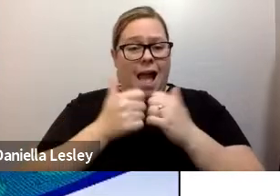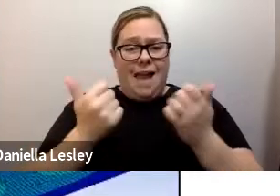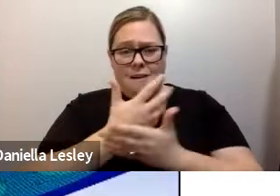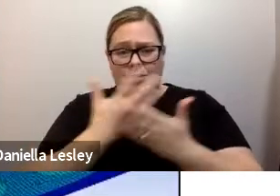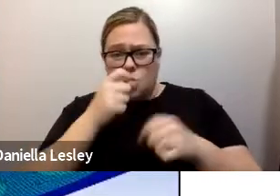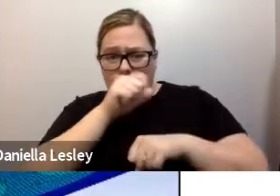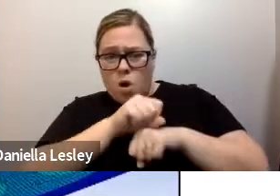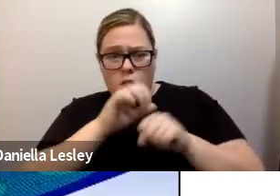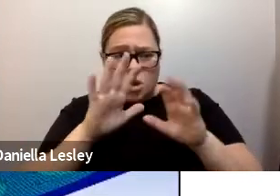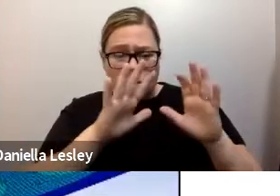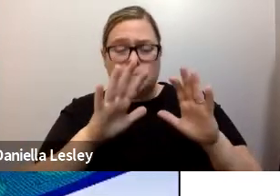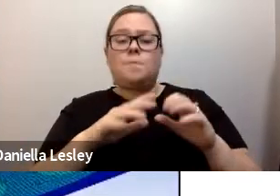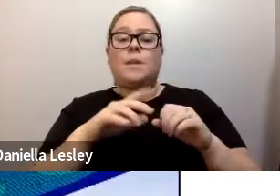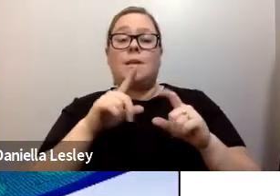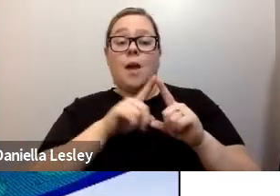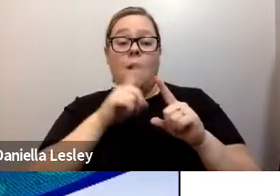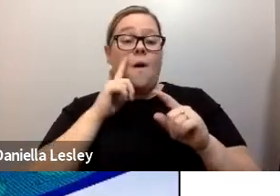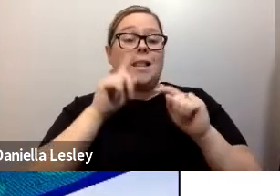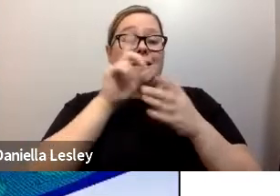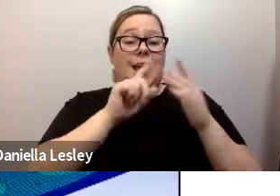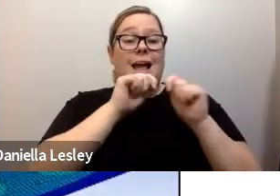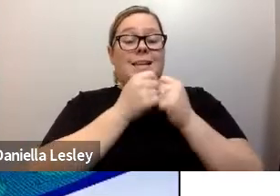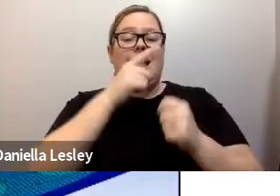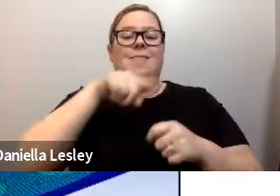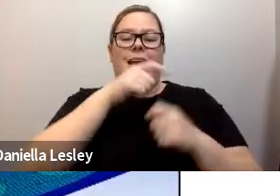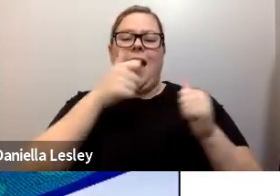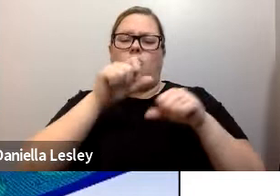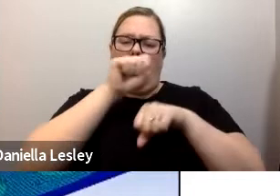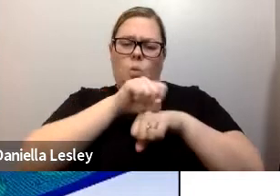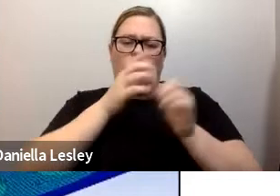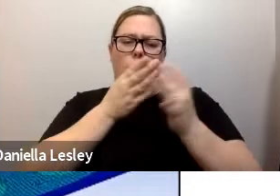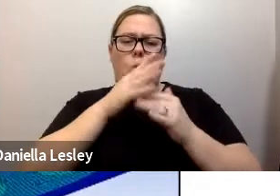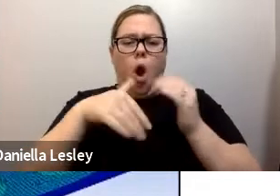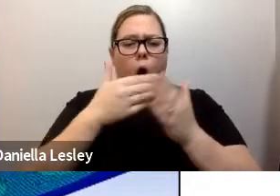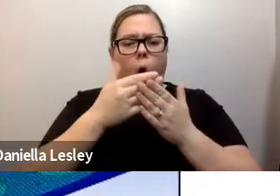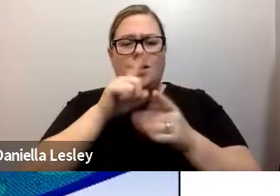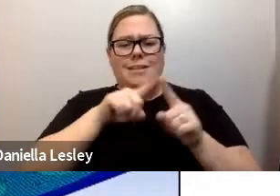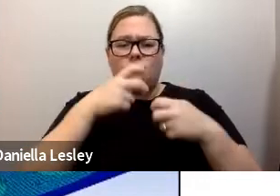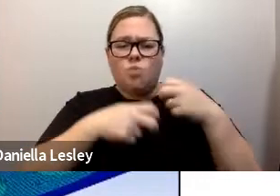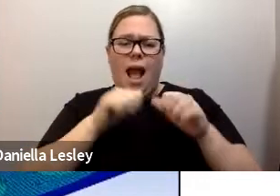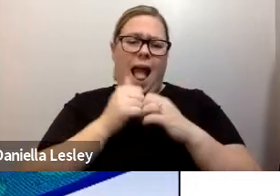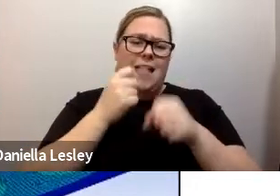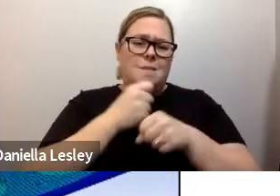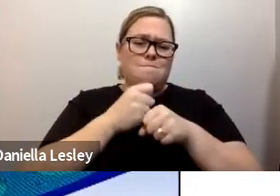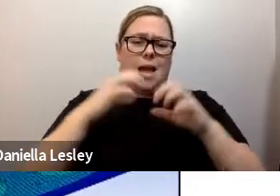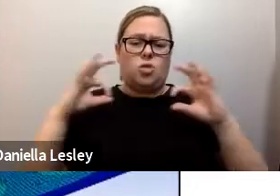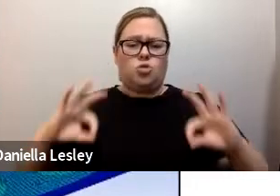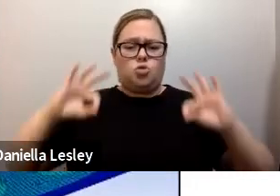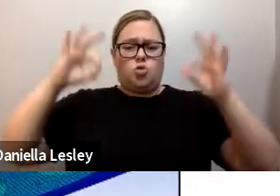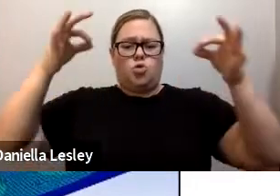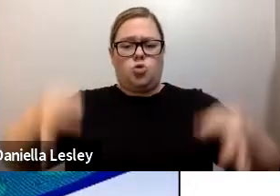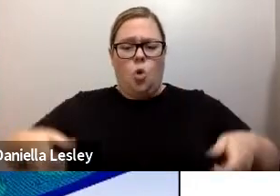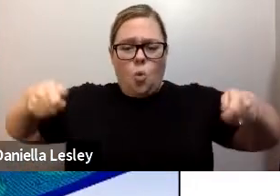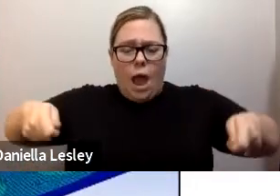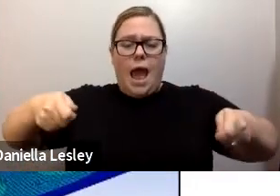as most senior design teams, they went out and worked through all the different problems of how are you going to make handrails and platforms and make it expandable.